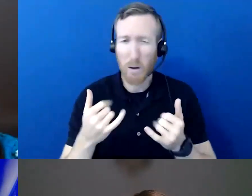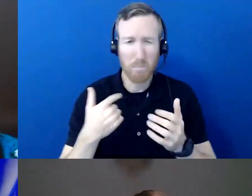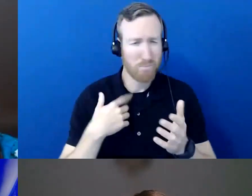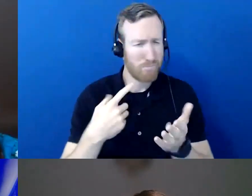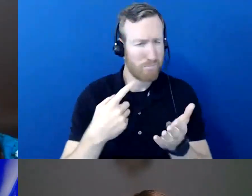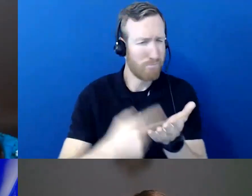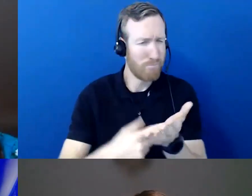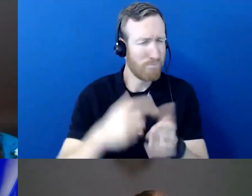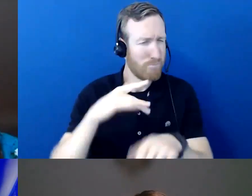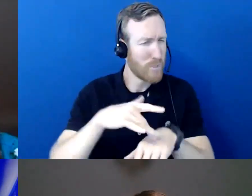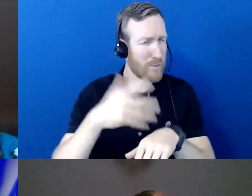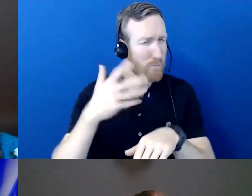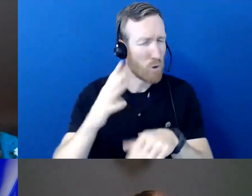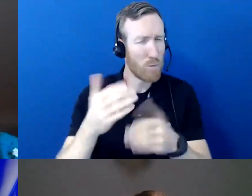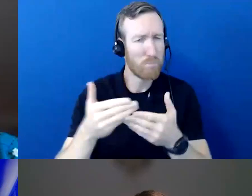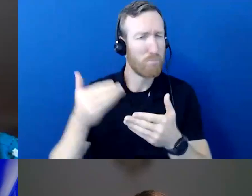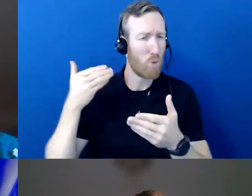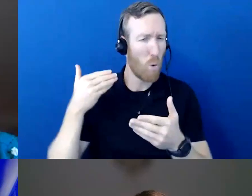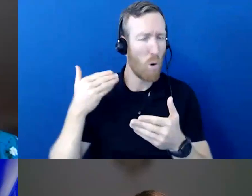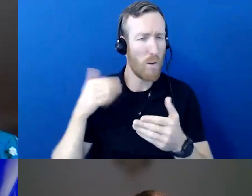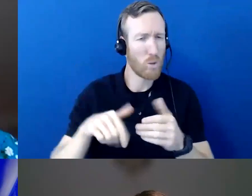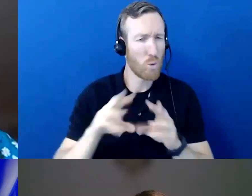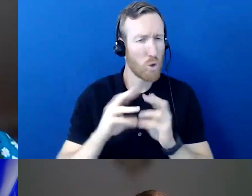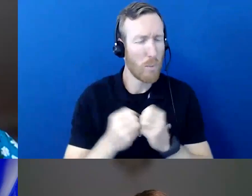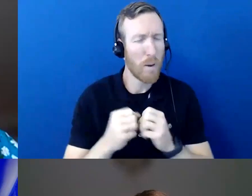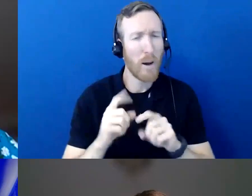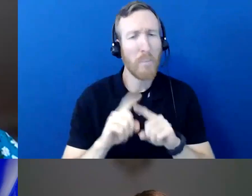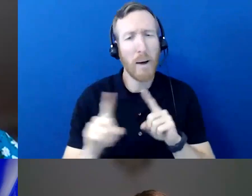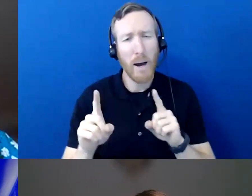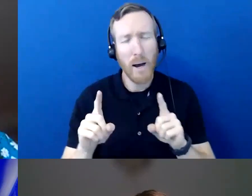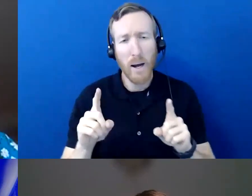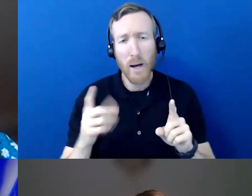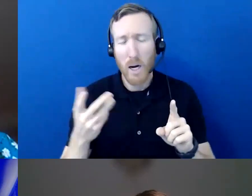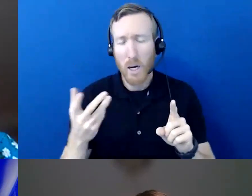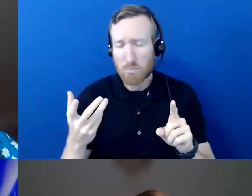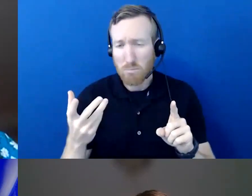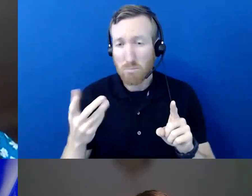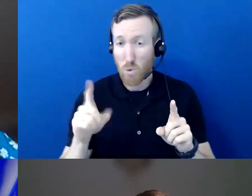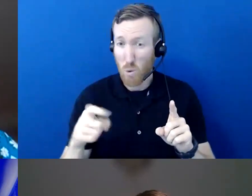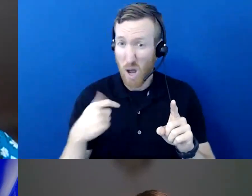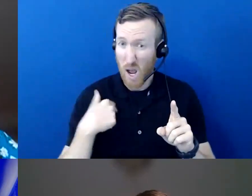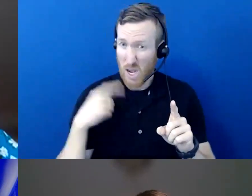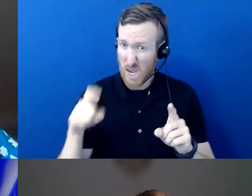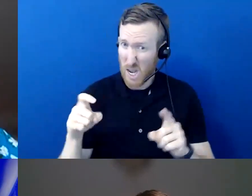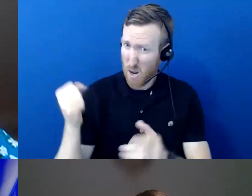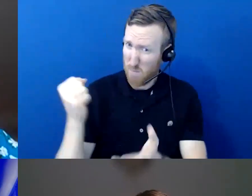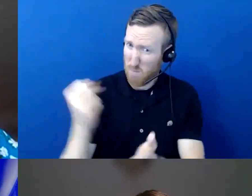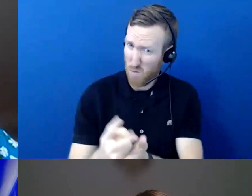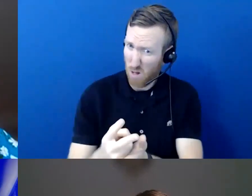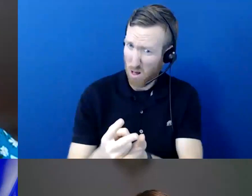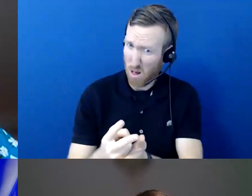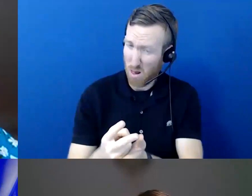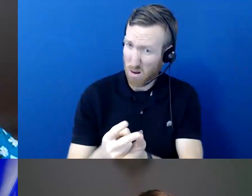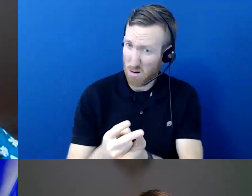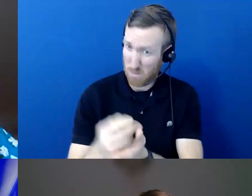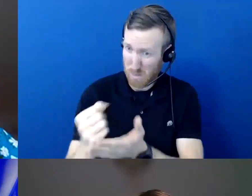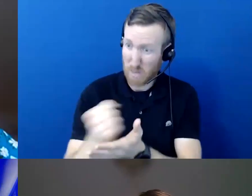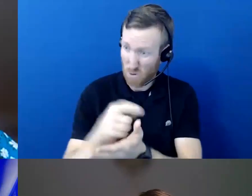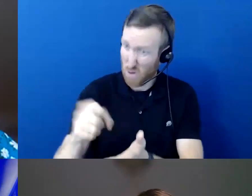workshop, is what do I need an approval? Does the passport need to be